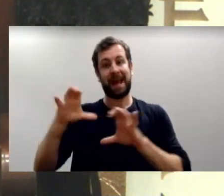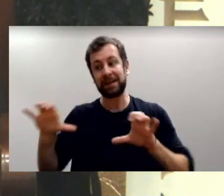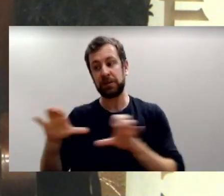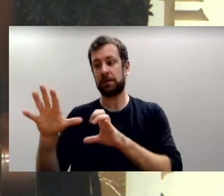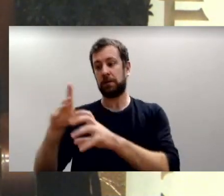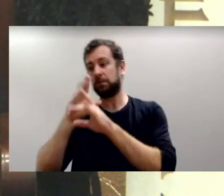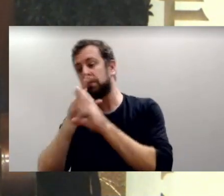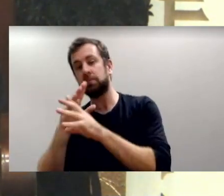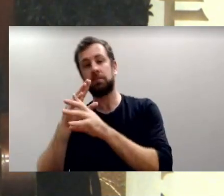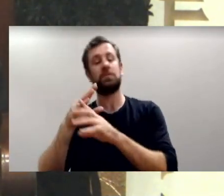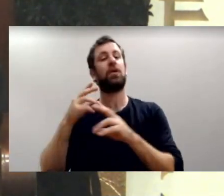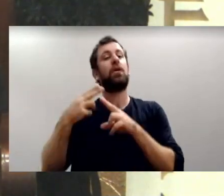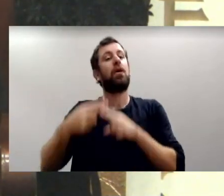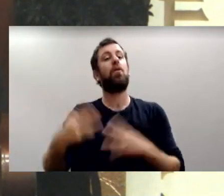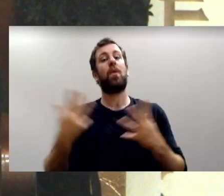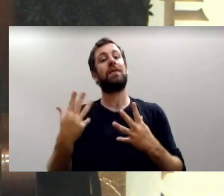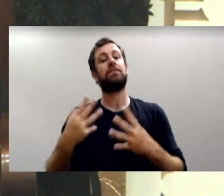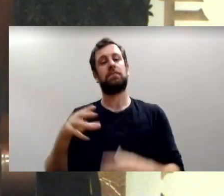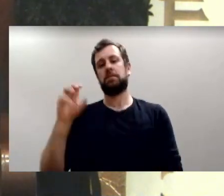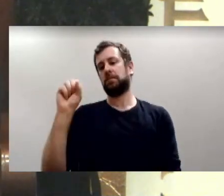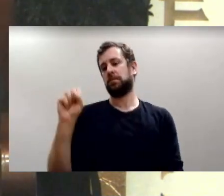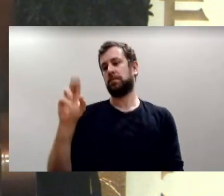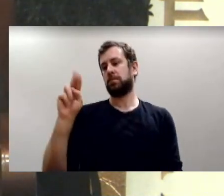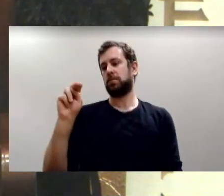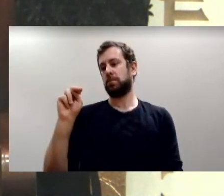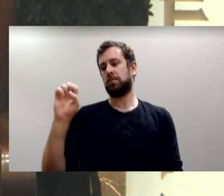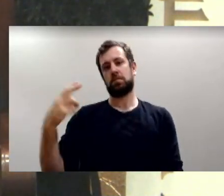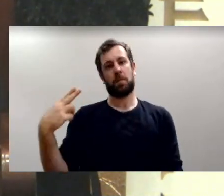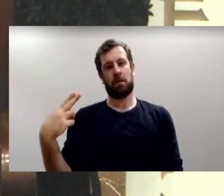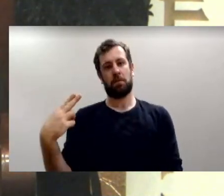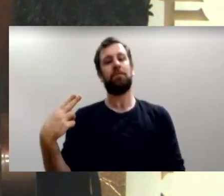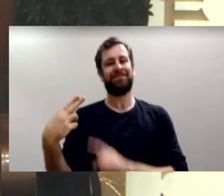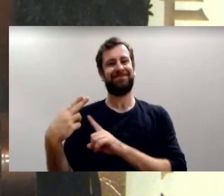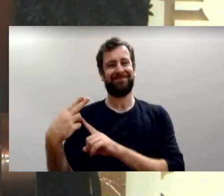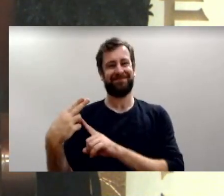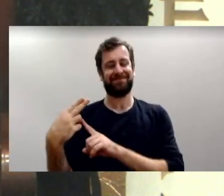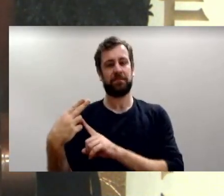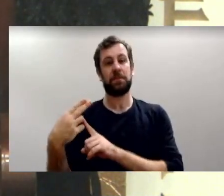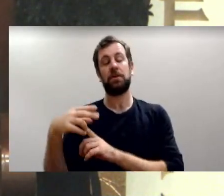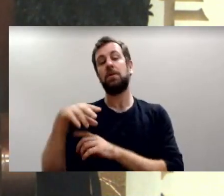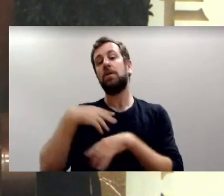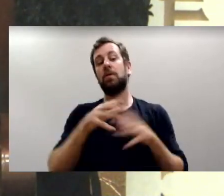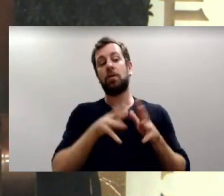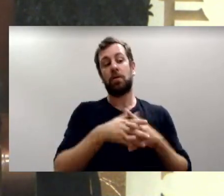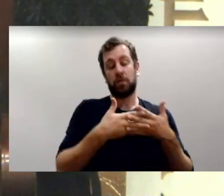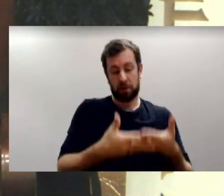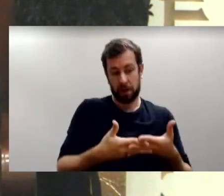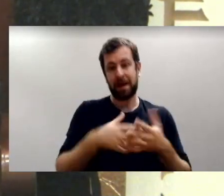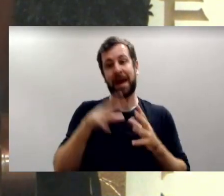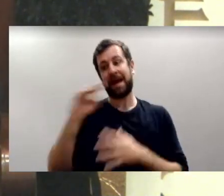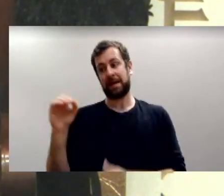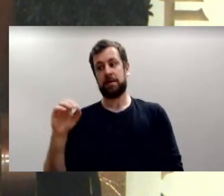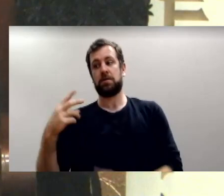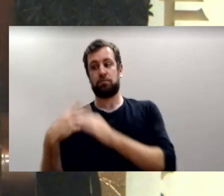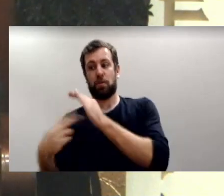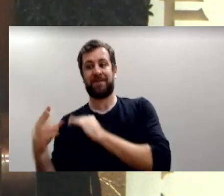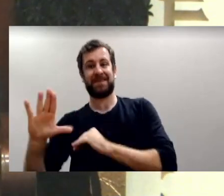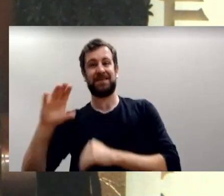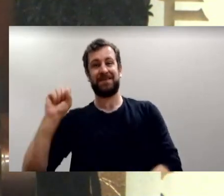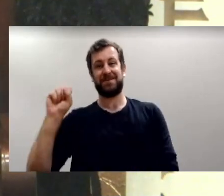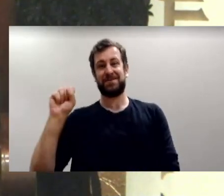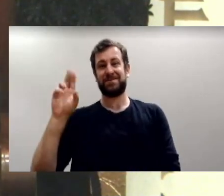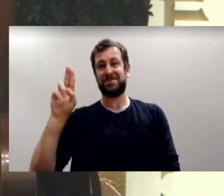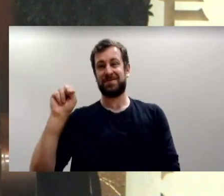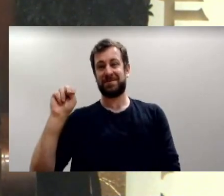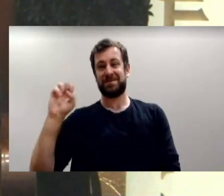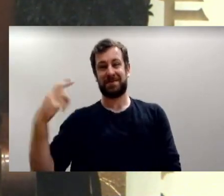Prophet, and we call it the Sunnah. So the Quran and the Sunnah of the Prophet basically become the main